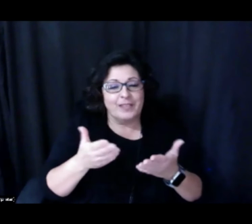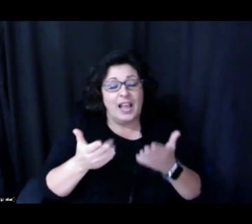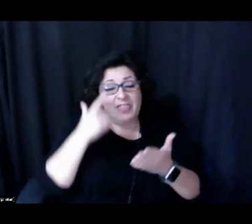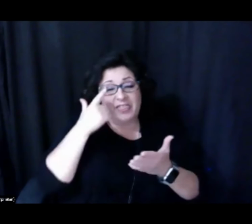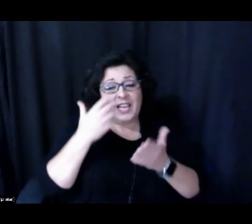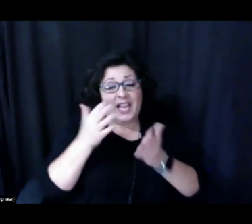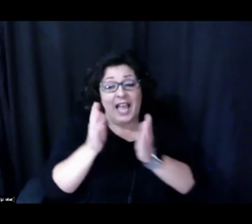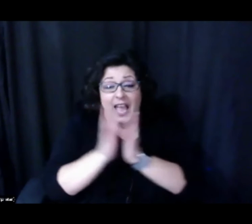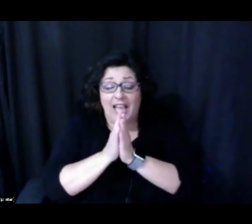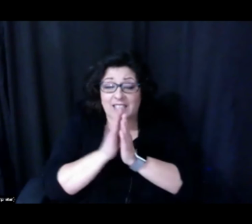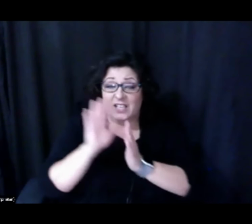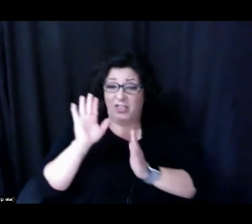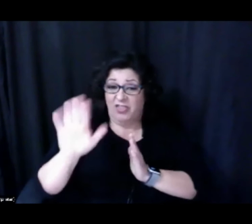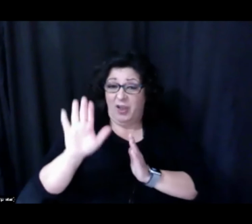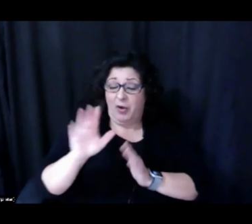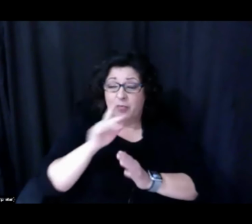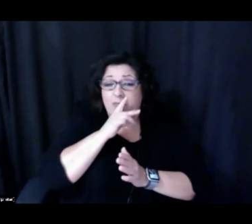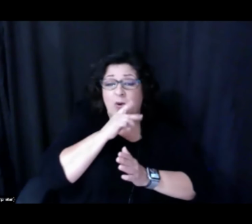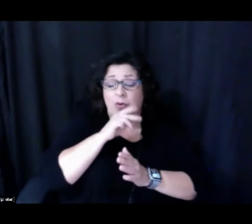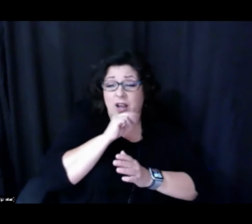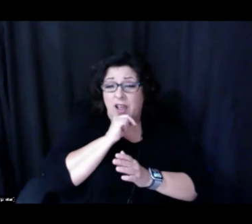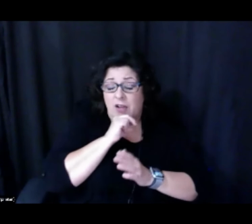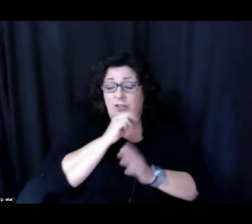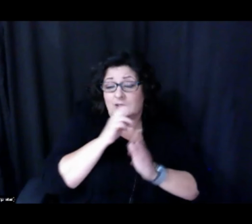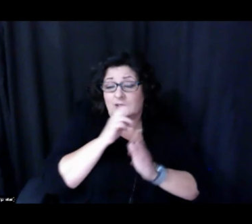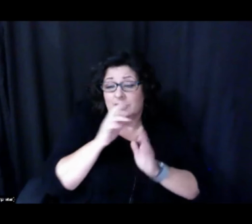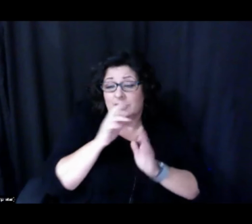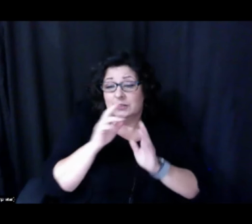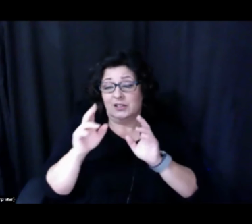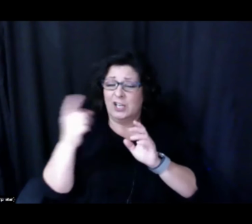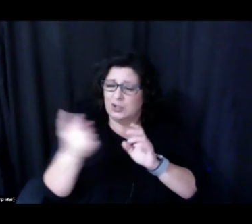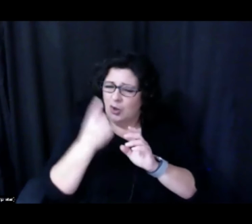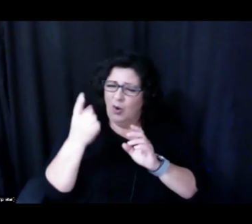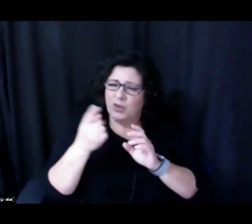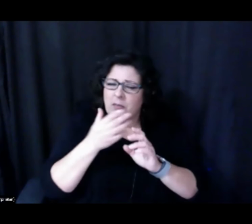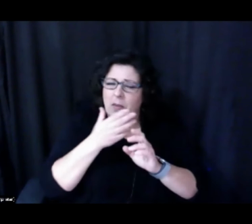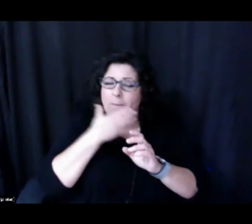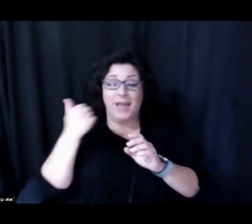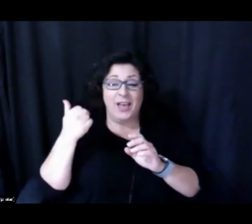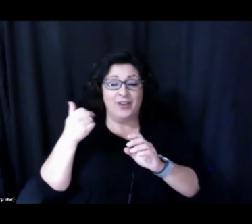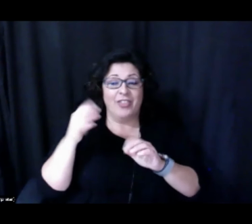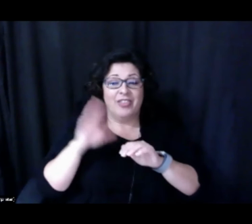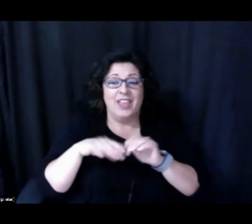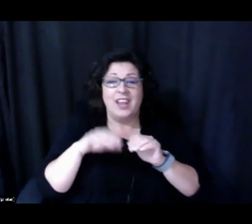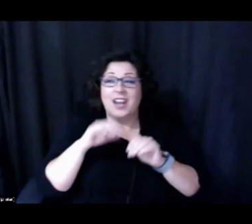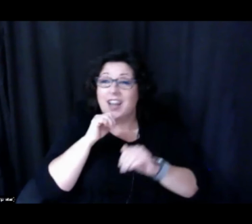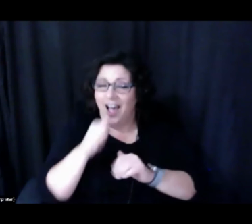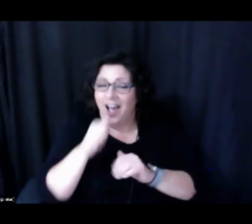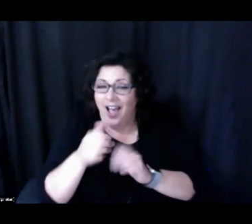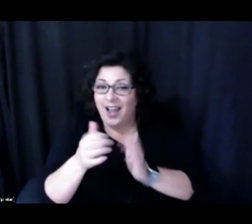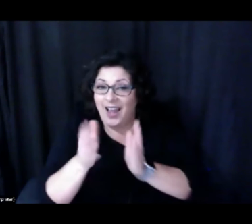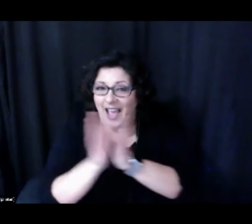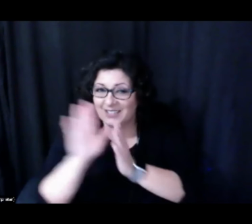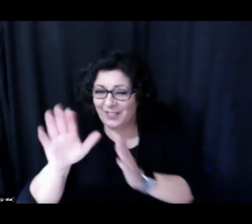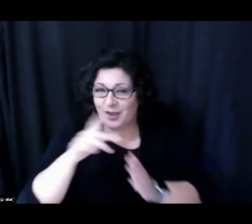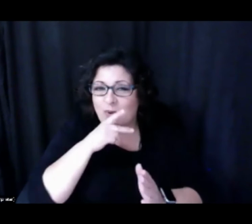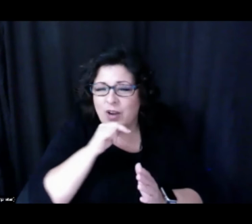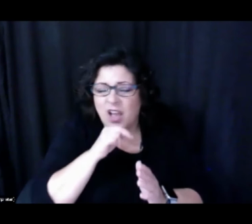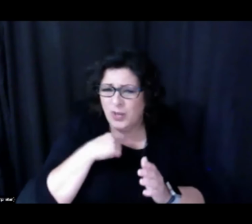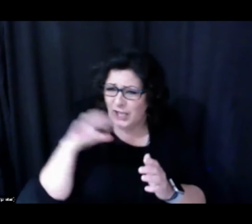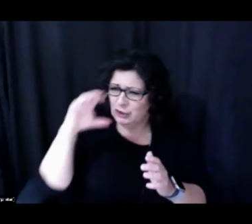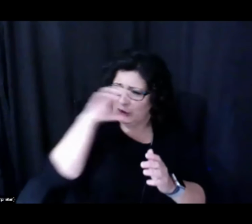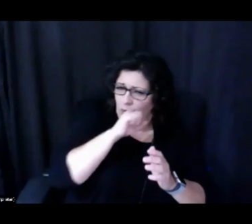asking someone's pronouns is always going to be better than not asking someone's pronouns, because assuming